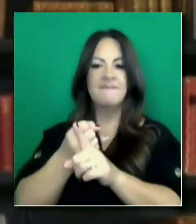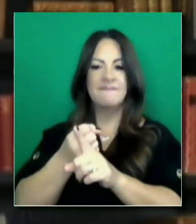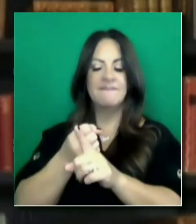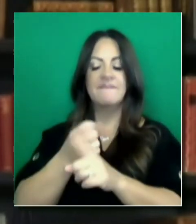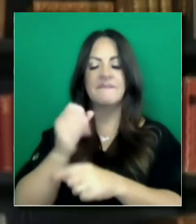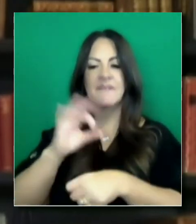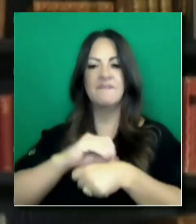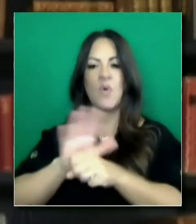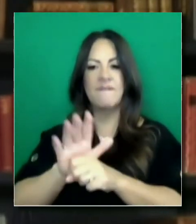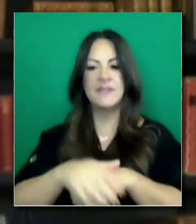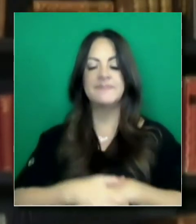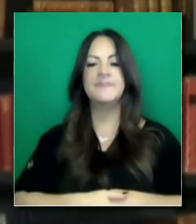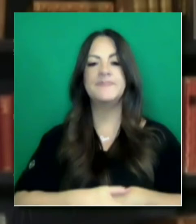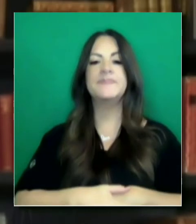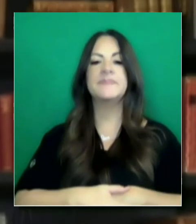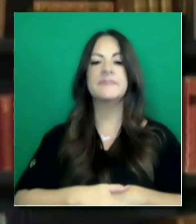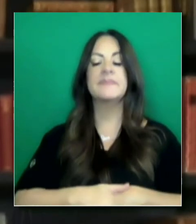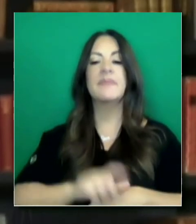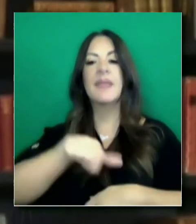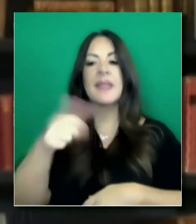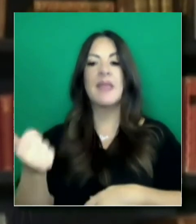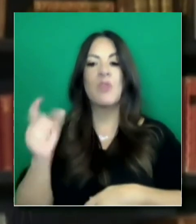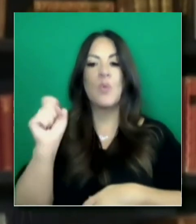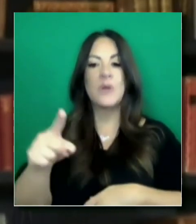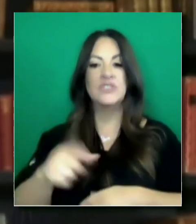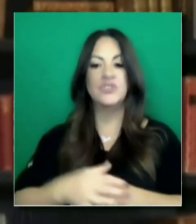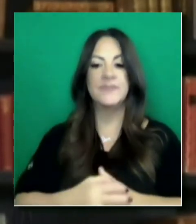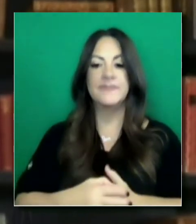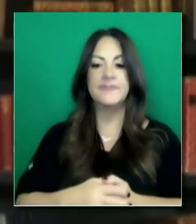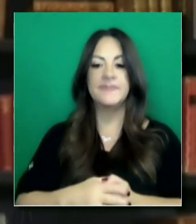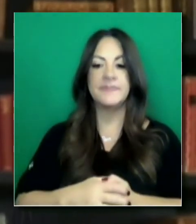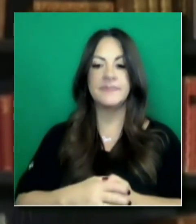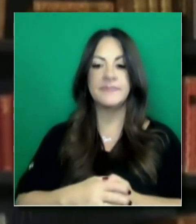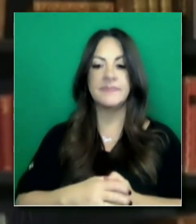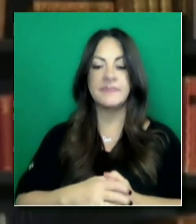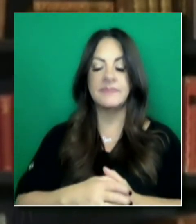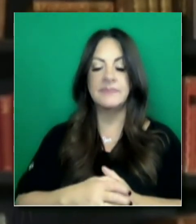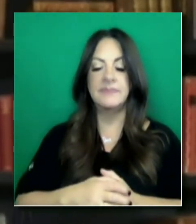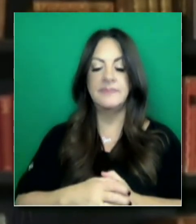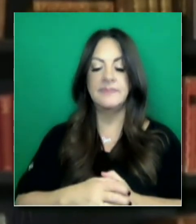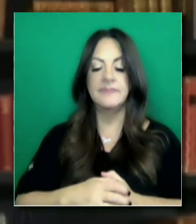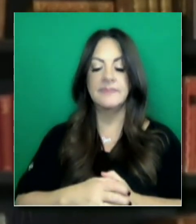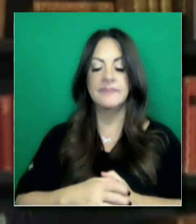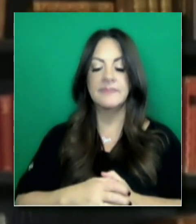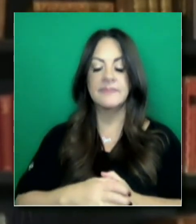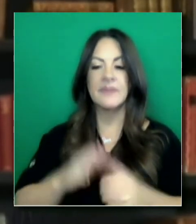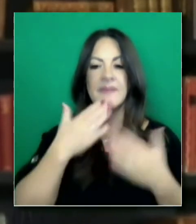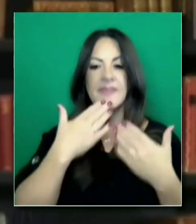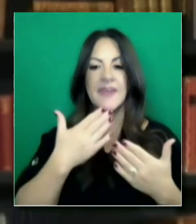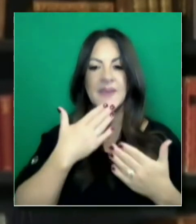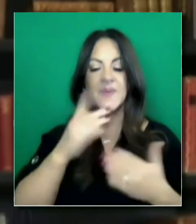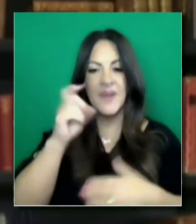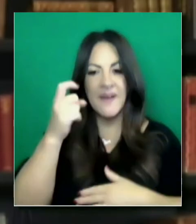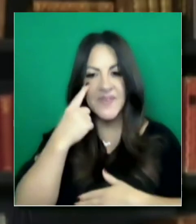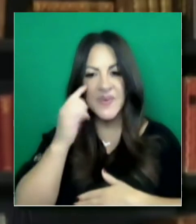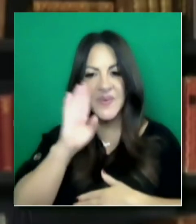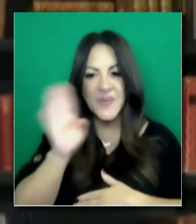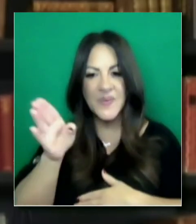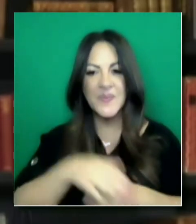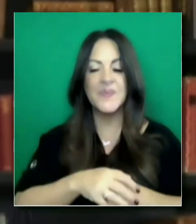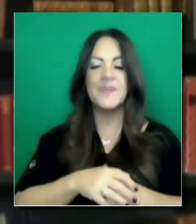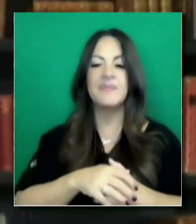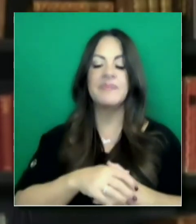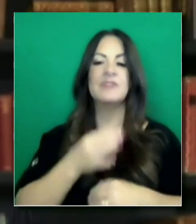Jeremy White, Politico. Hey, Governor, thank you again for giving us some time for taking my question. A lot